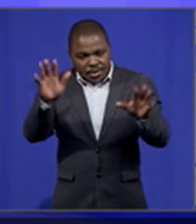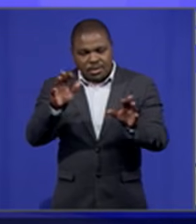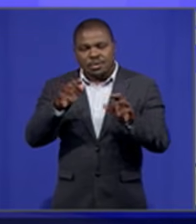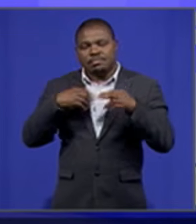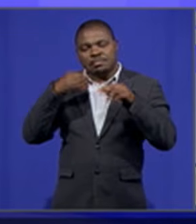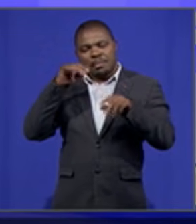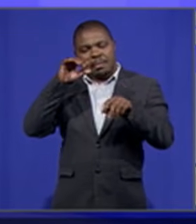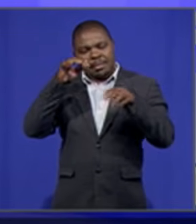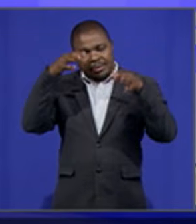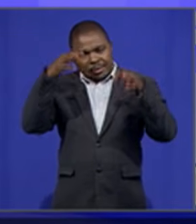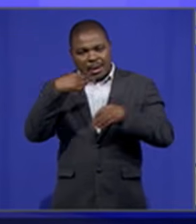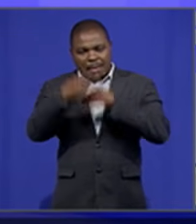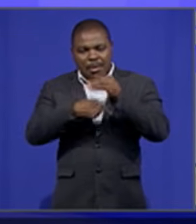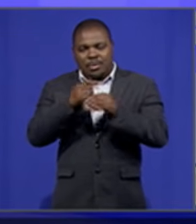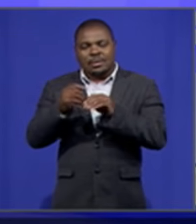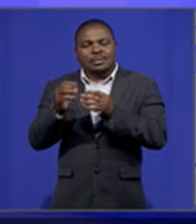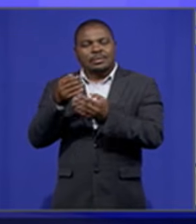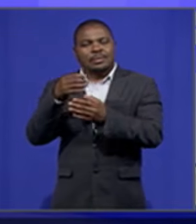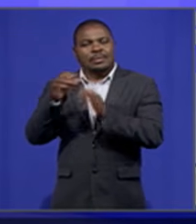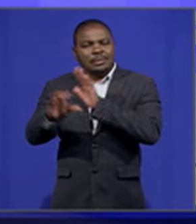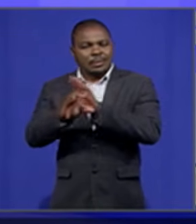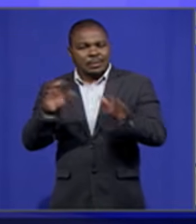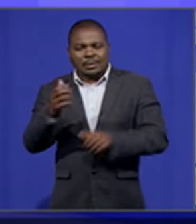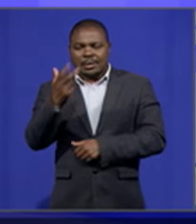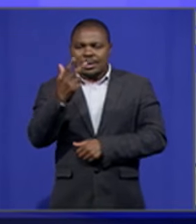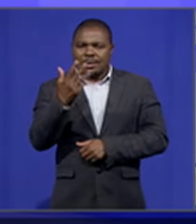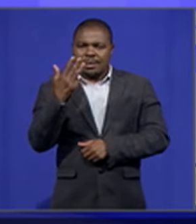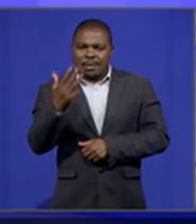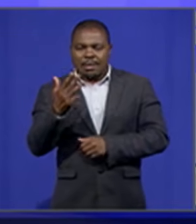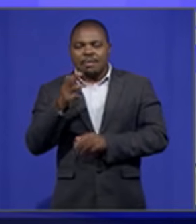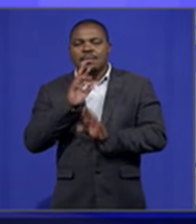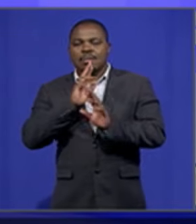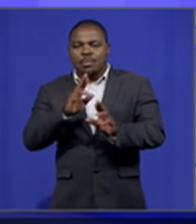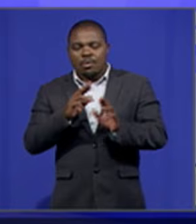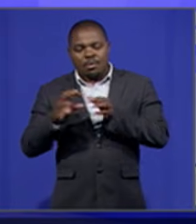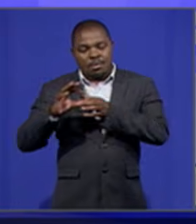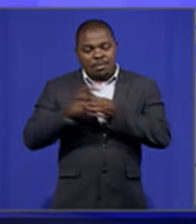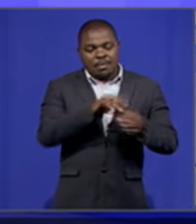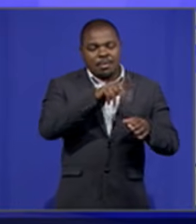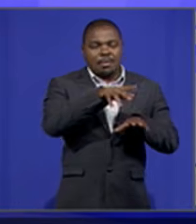section 89 yeo ya mantšhwago le phoko ya phalaphala.